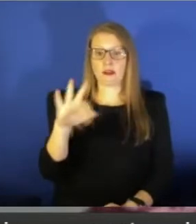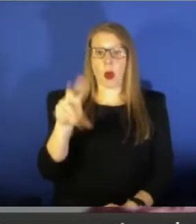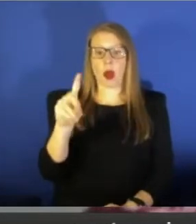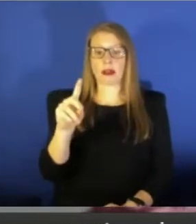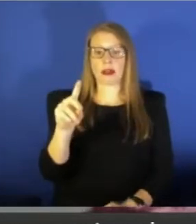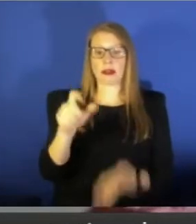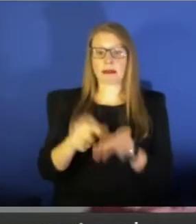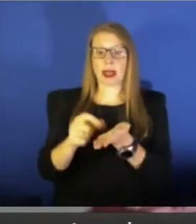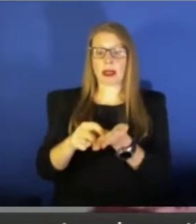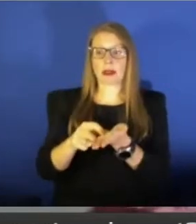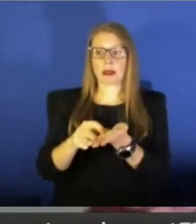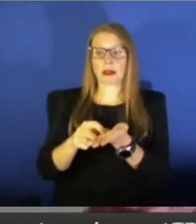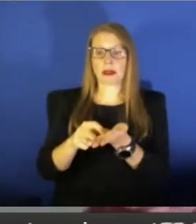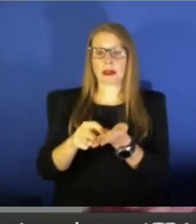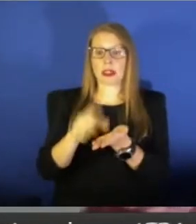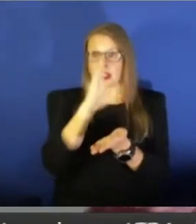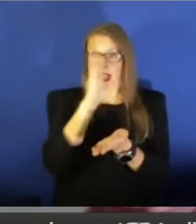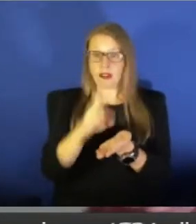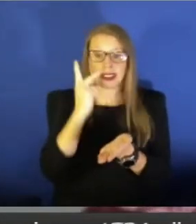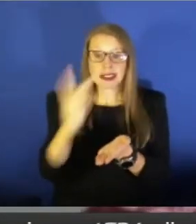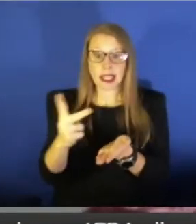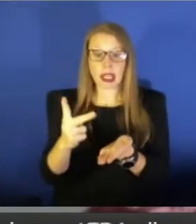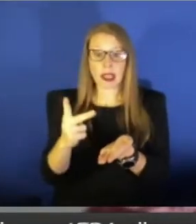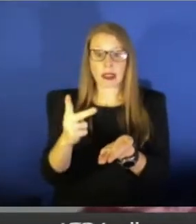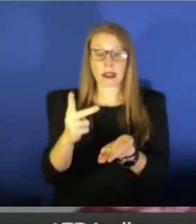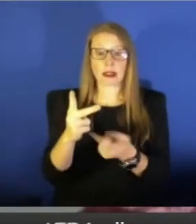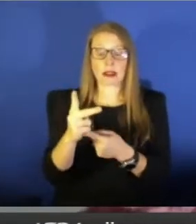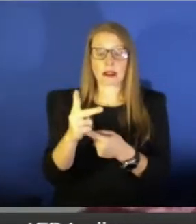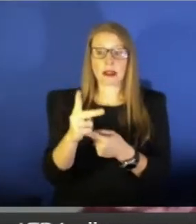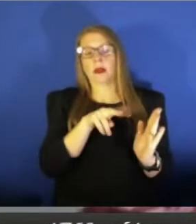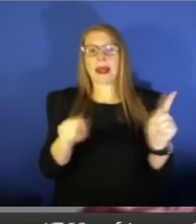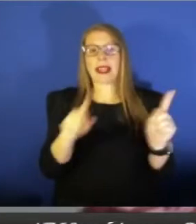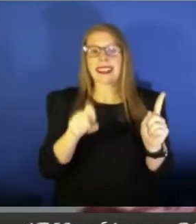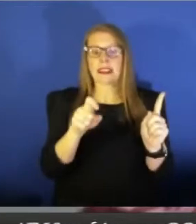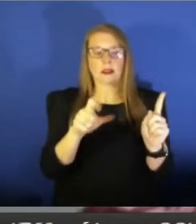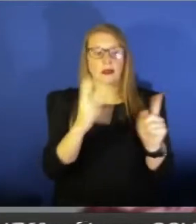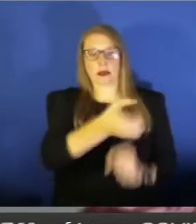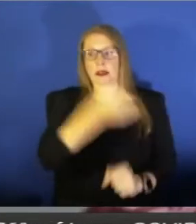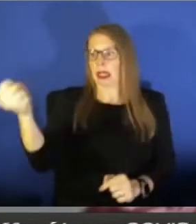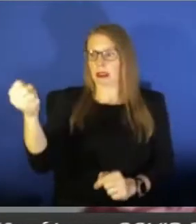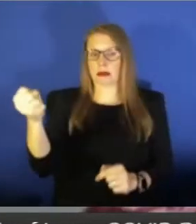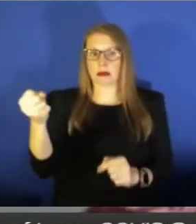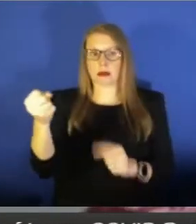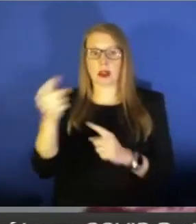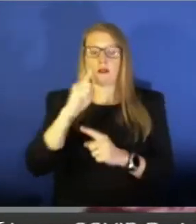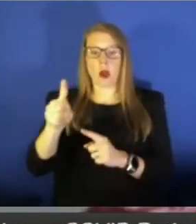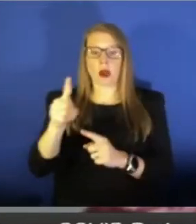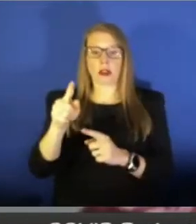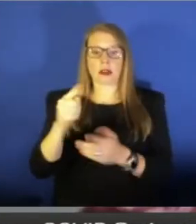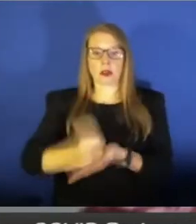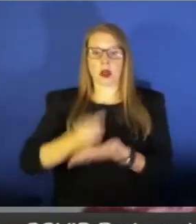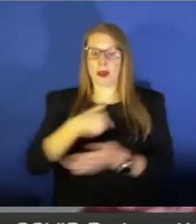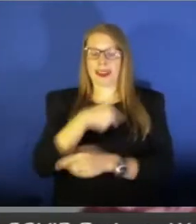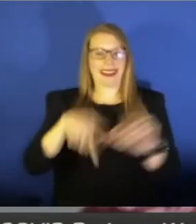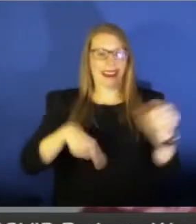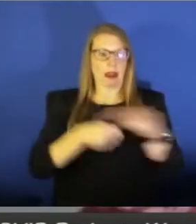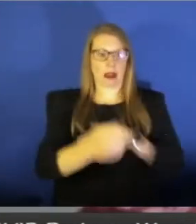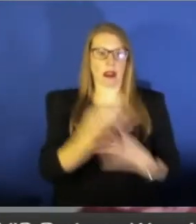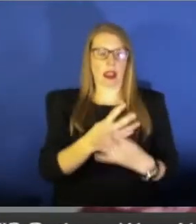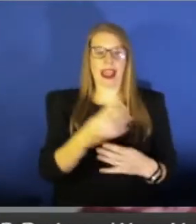have to kind of change that dialogue about, the intent behind the overdose. You overdosed, and now,